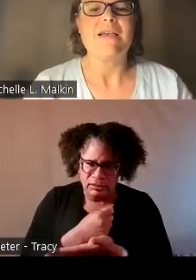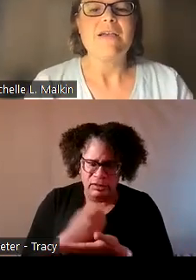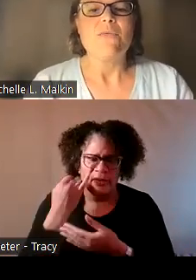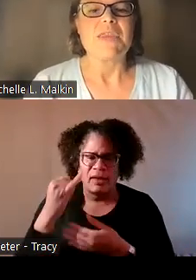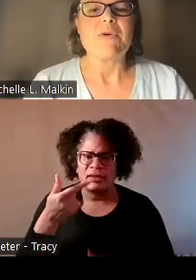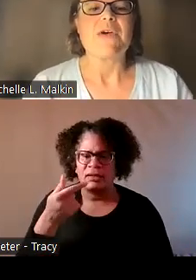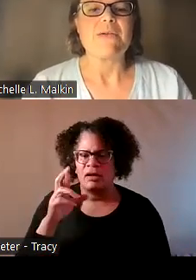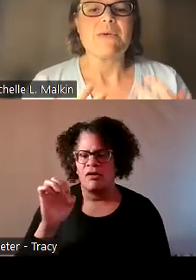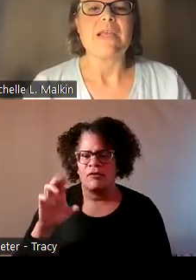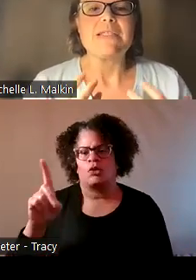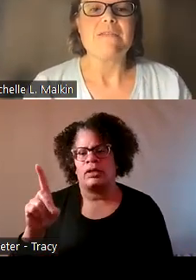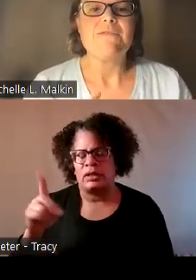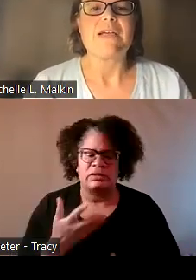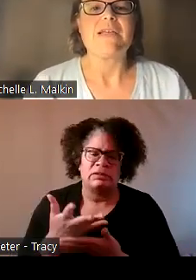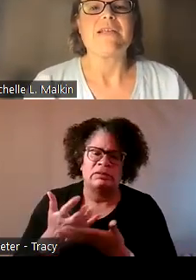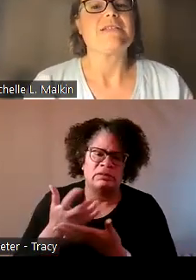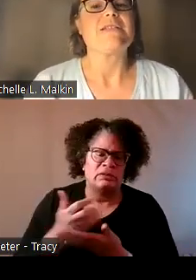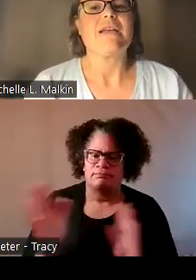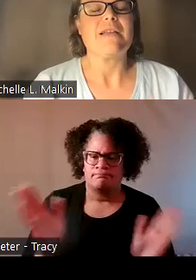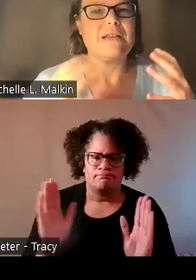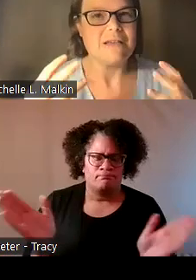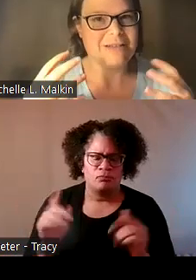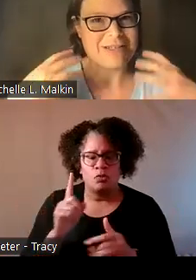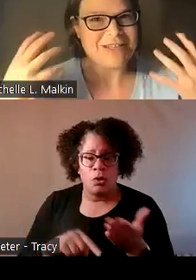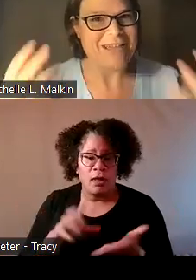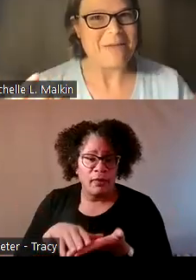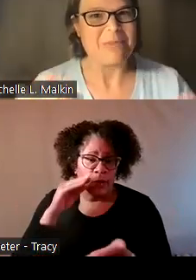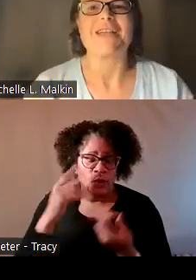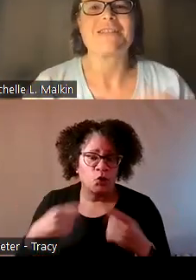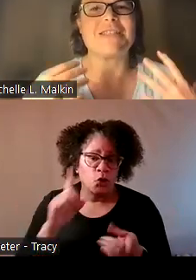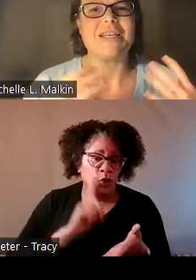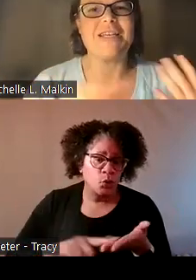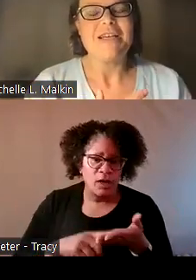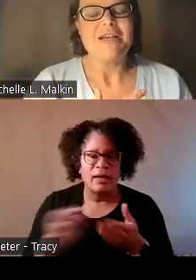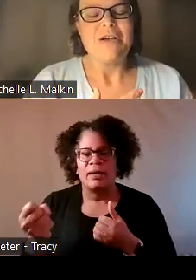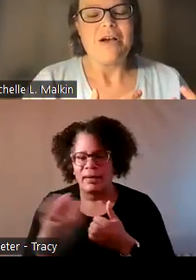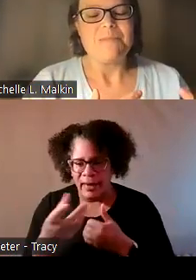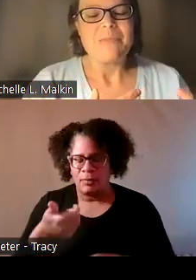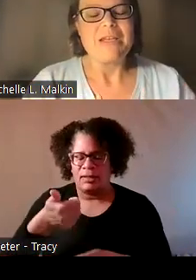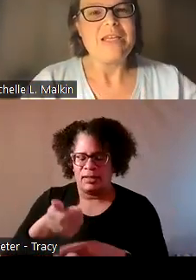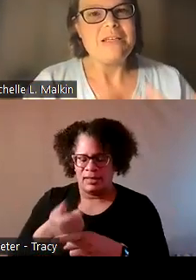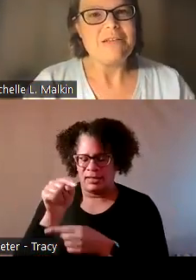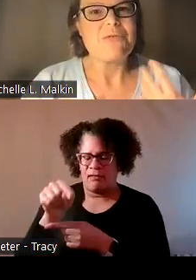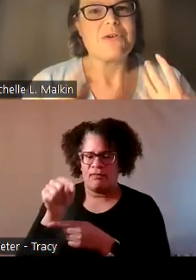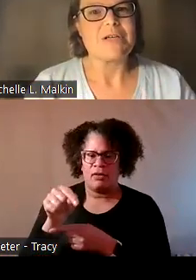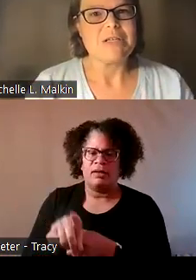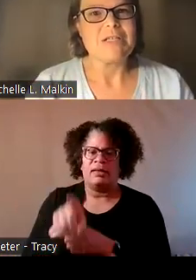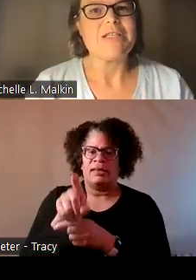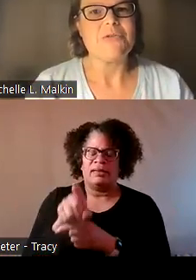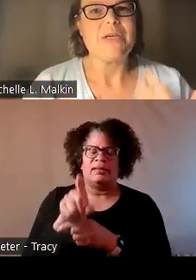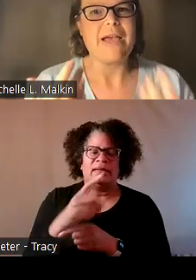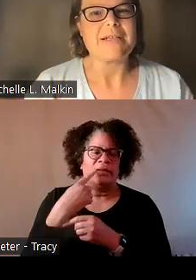not what they were finding. What they did find is that it's the gambling, it's the need